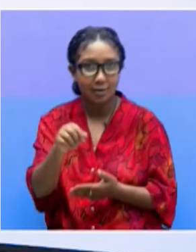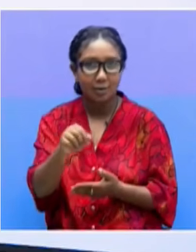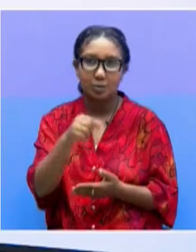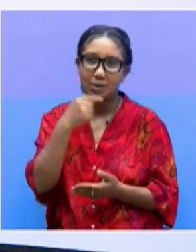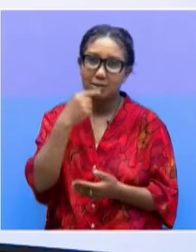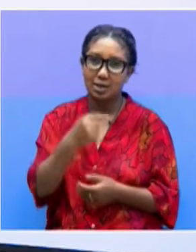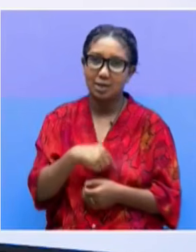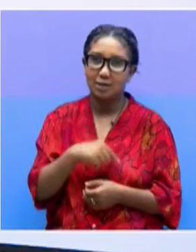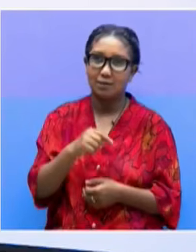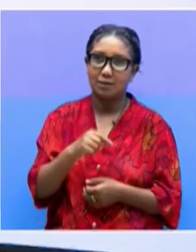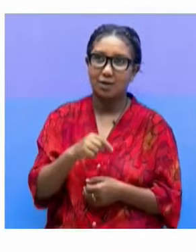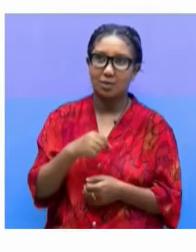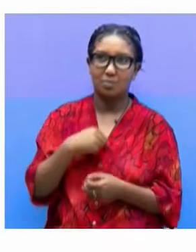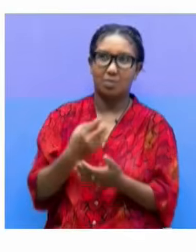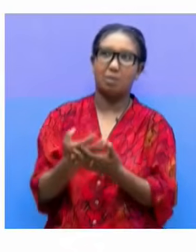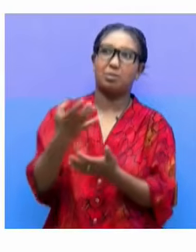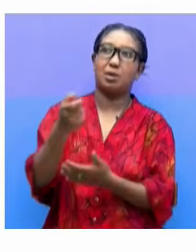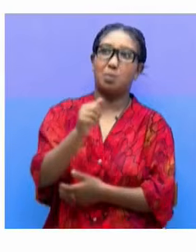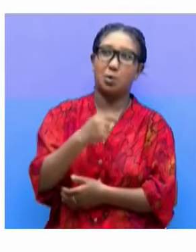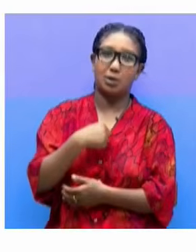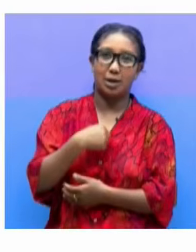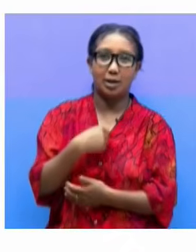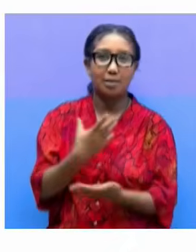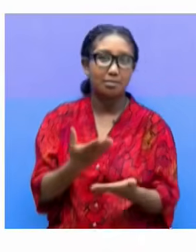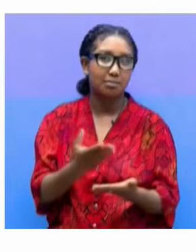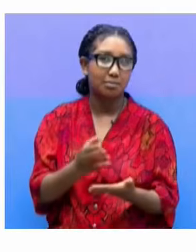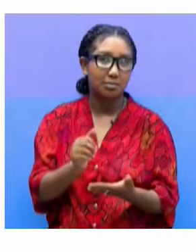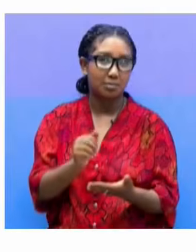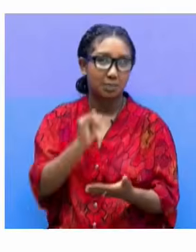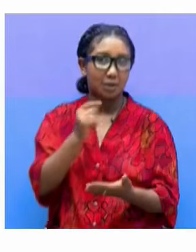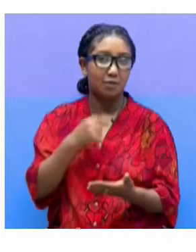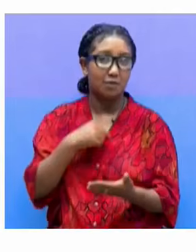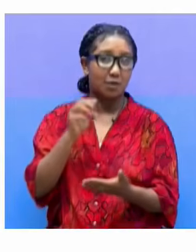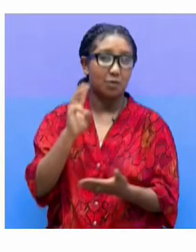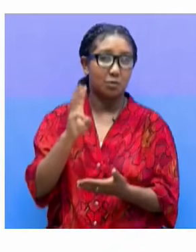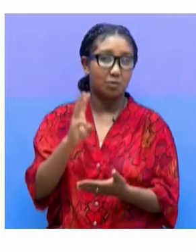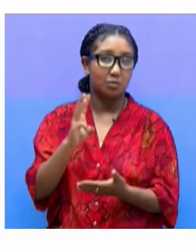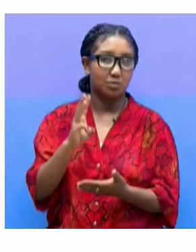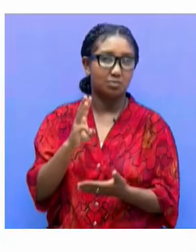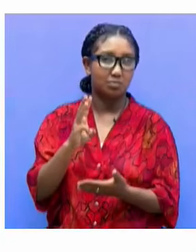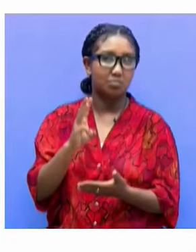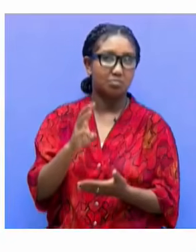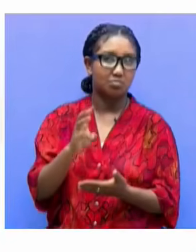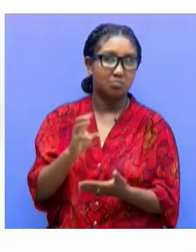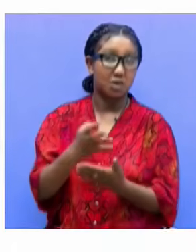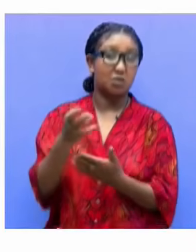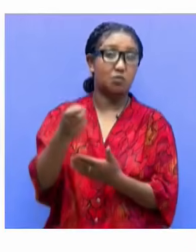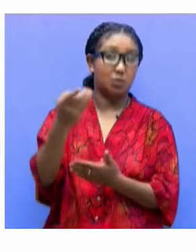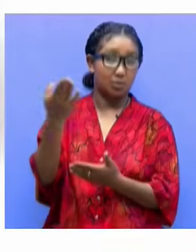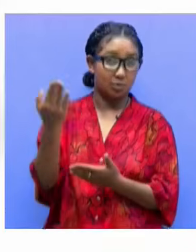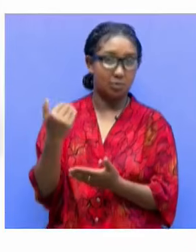say, if I were rich, look, if I were